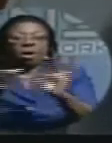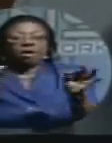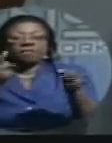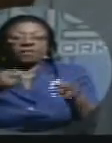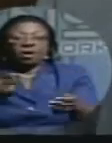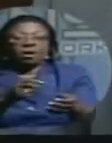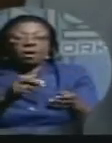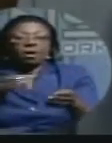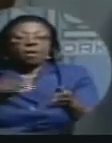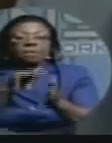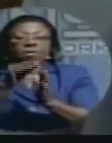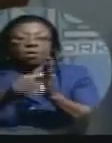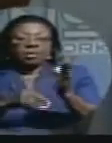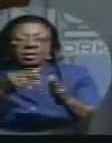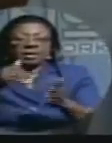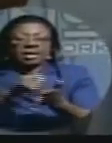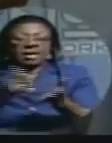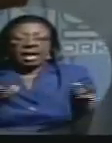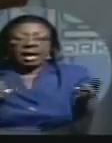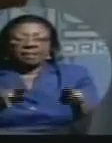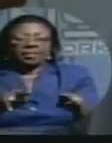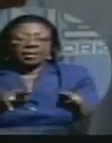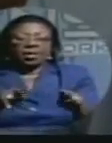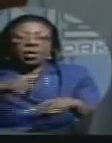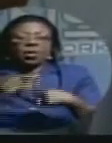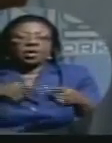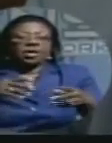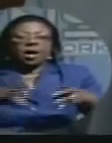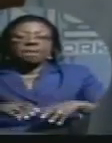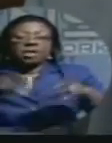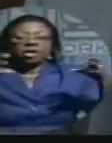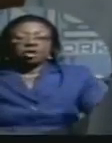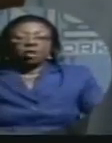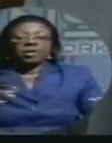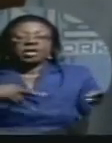moment that came about with majority rule,